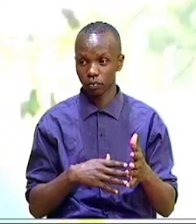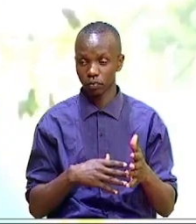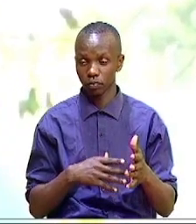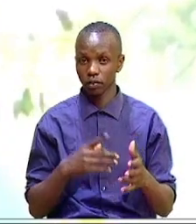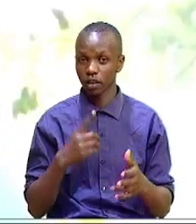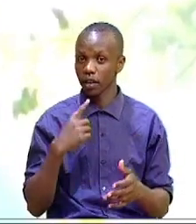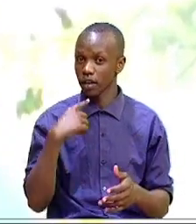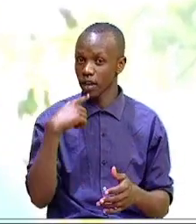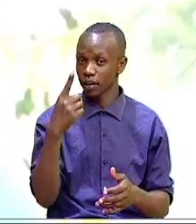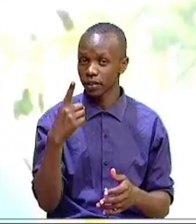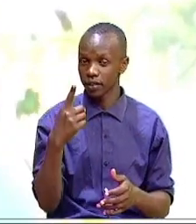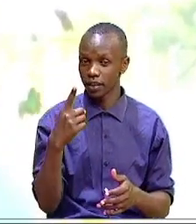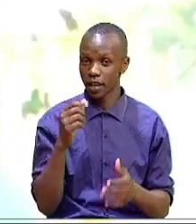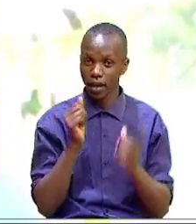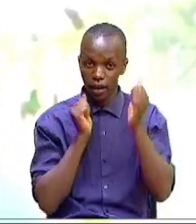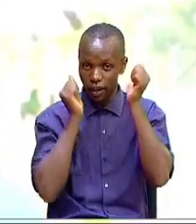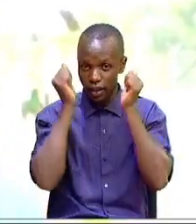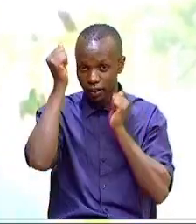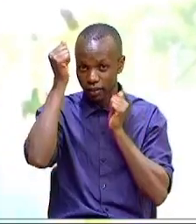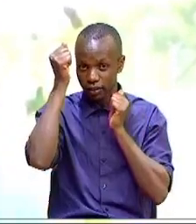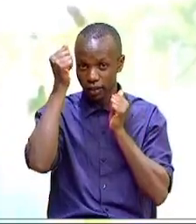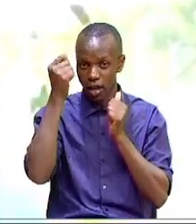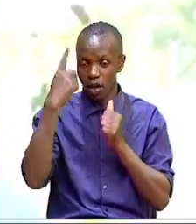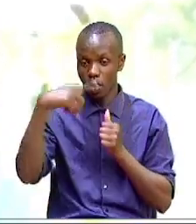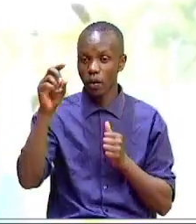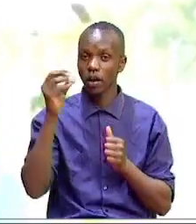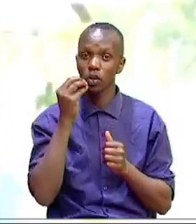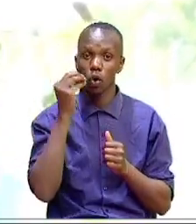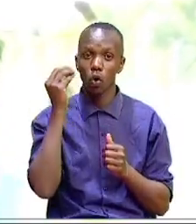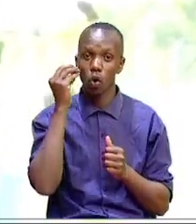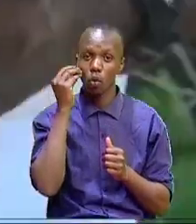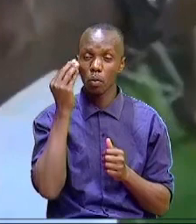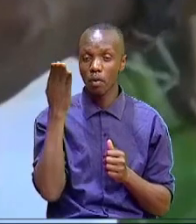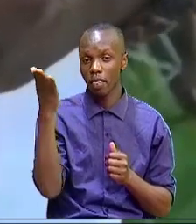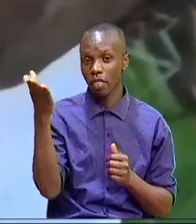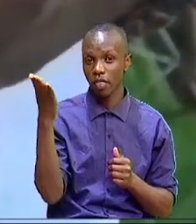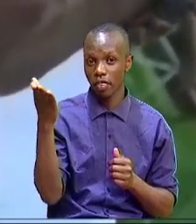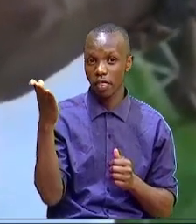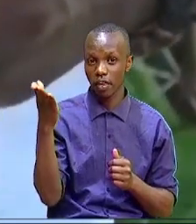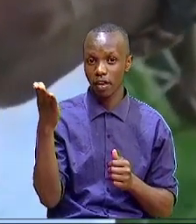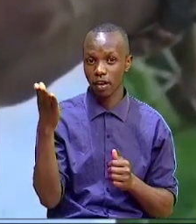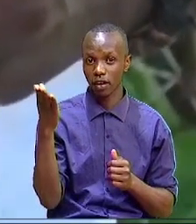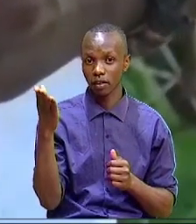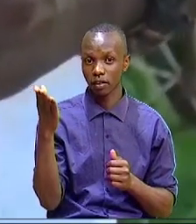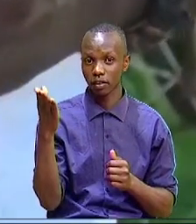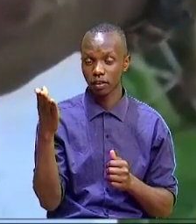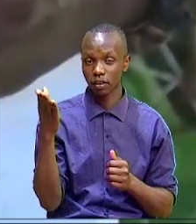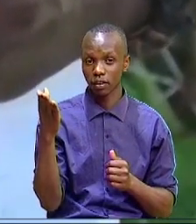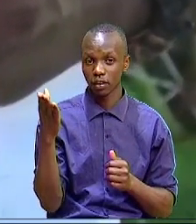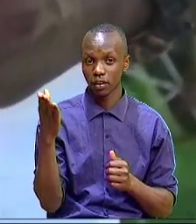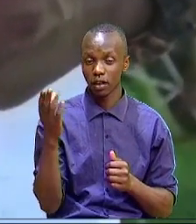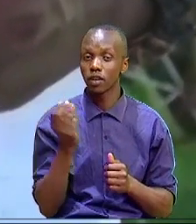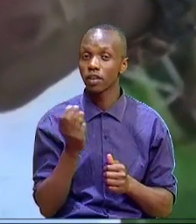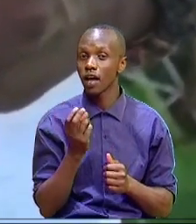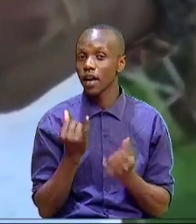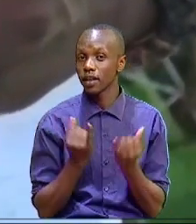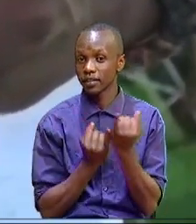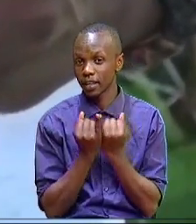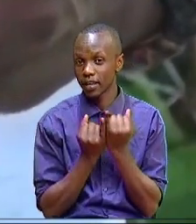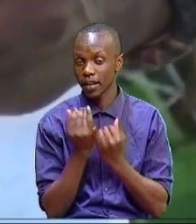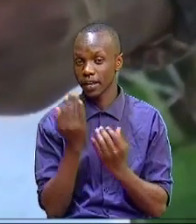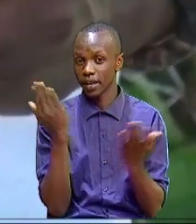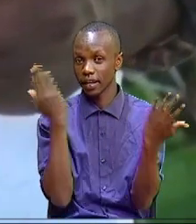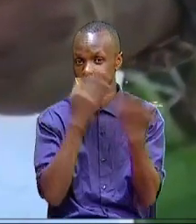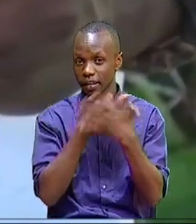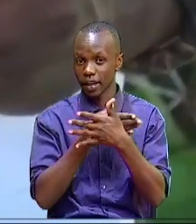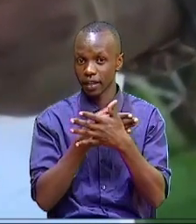the hooded gangsters invaded his home at Ongelo village in Rarienda sub-county on Saturday night, hours